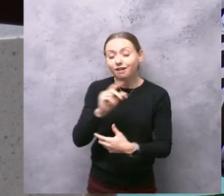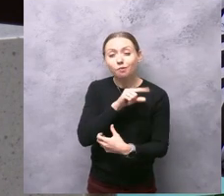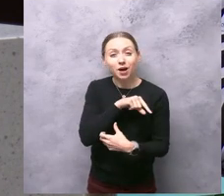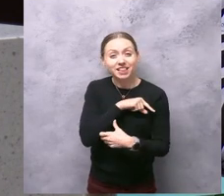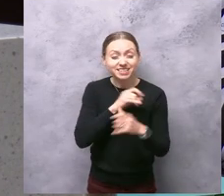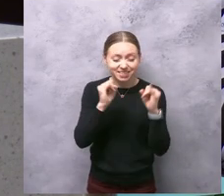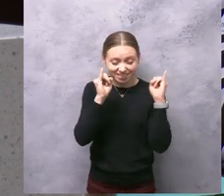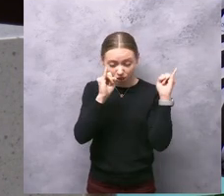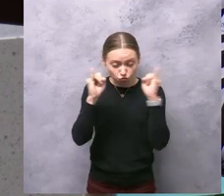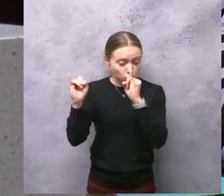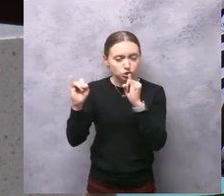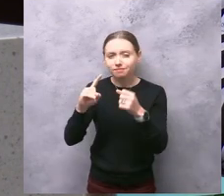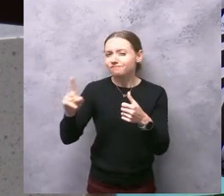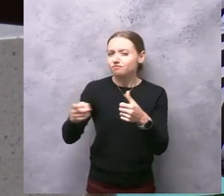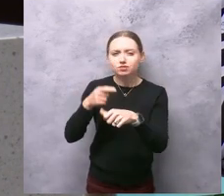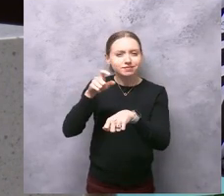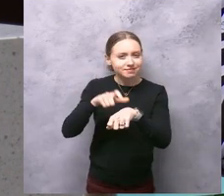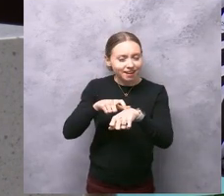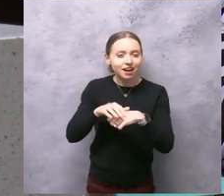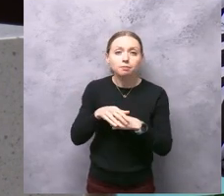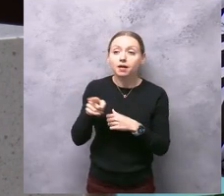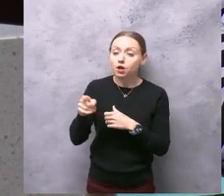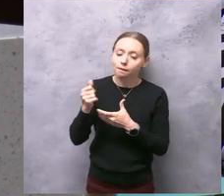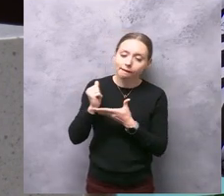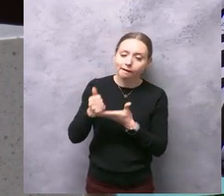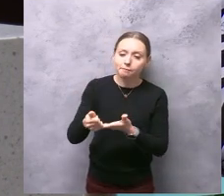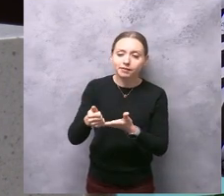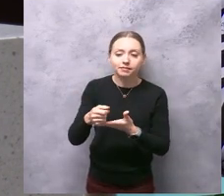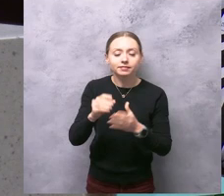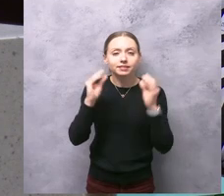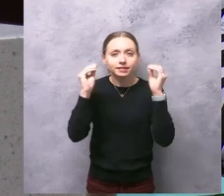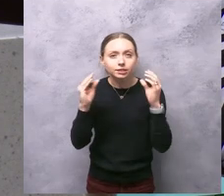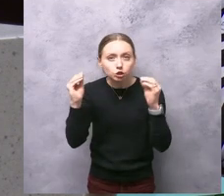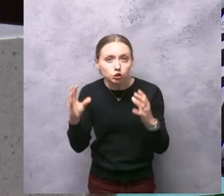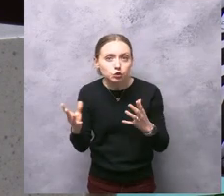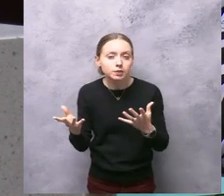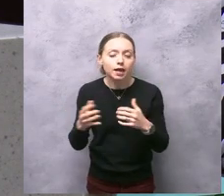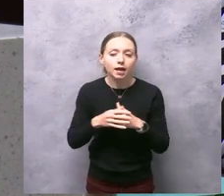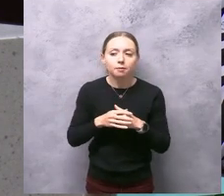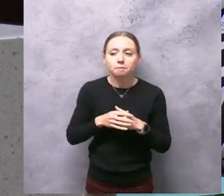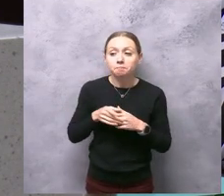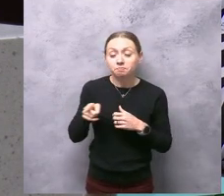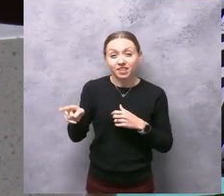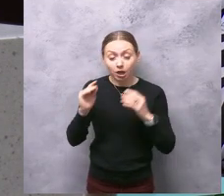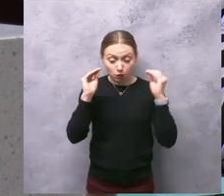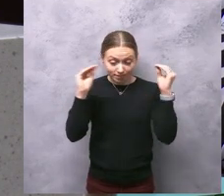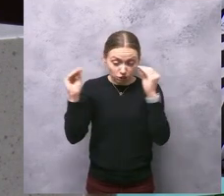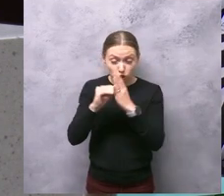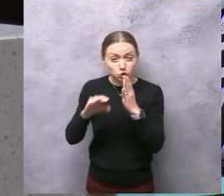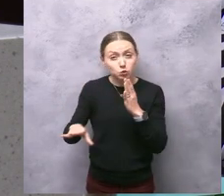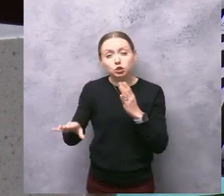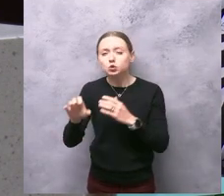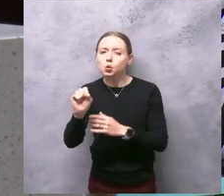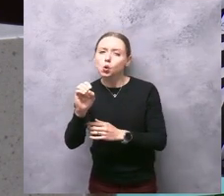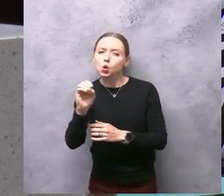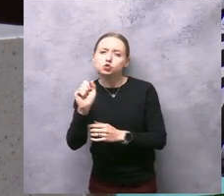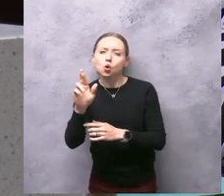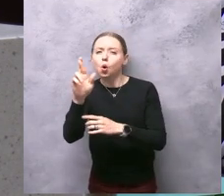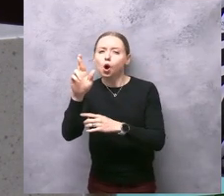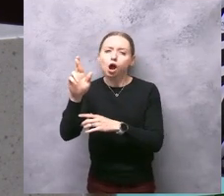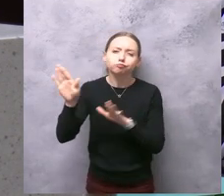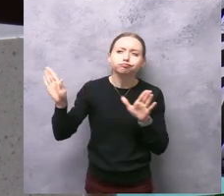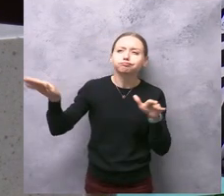trying to get it right the first time. They're helping their teachers. They're teaching their students to soar. They're very invested in